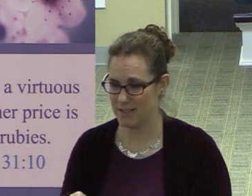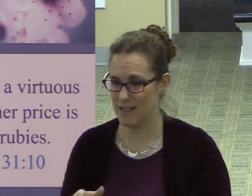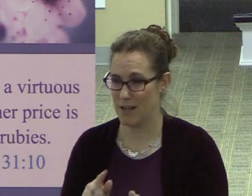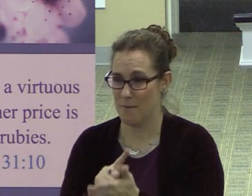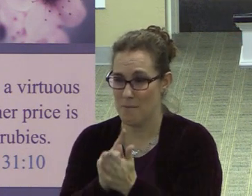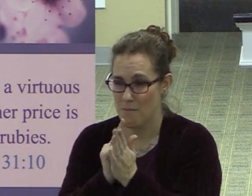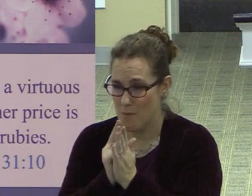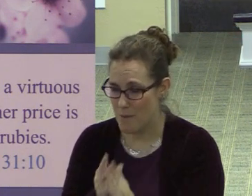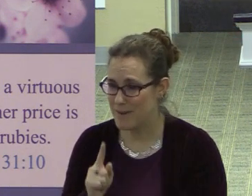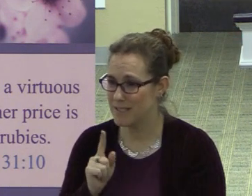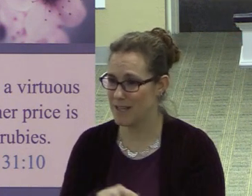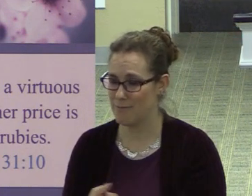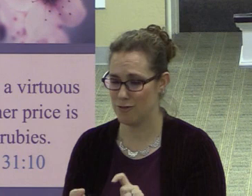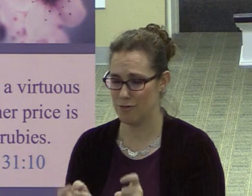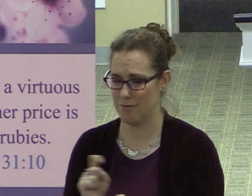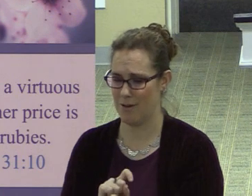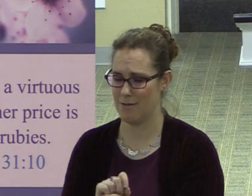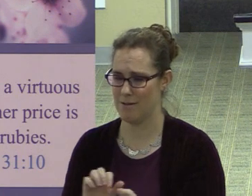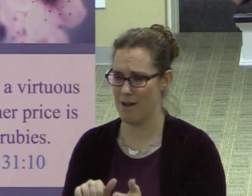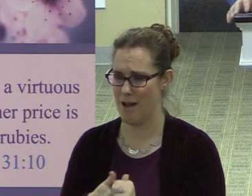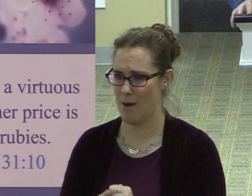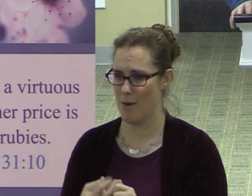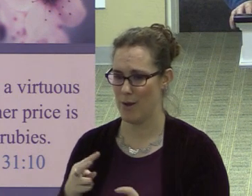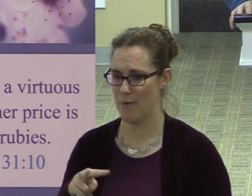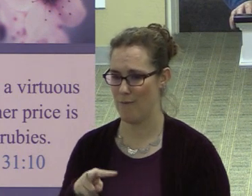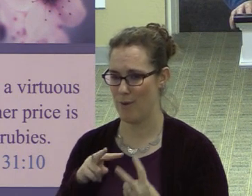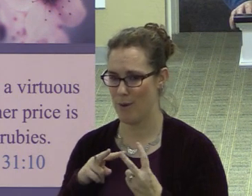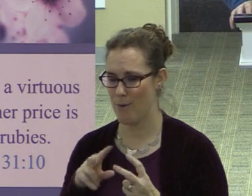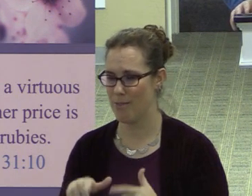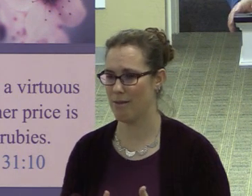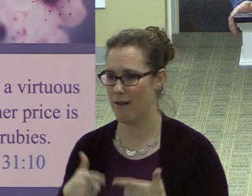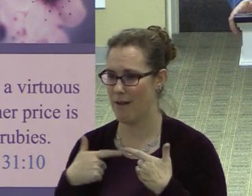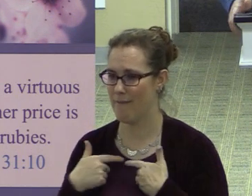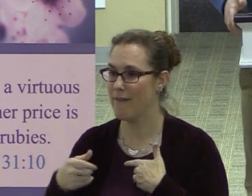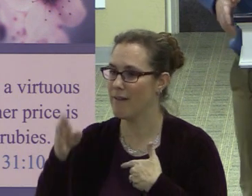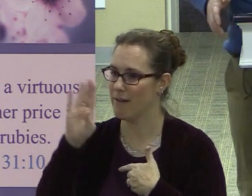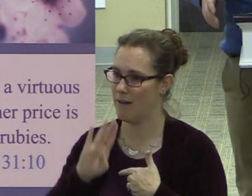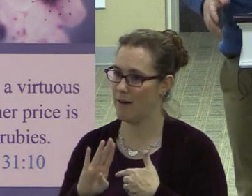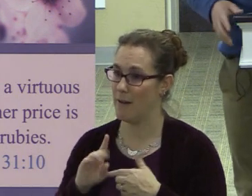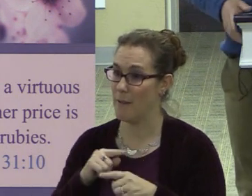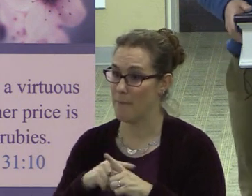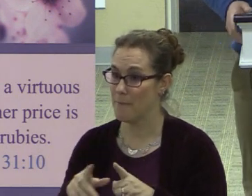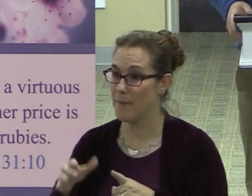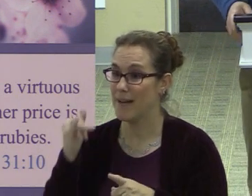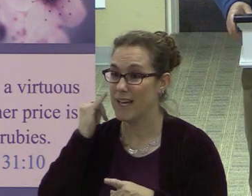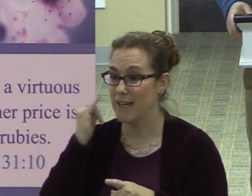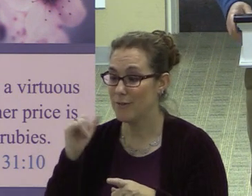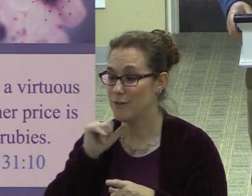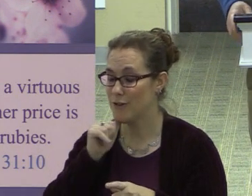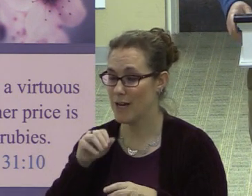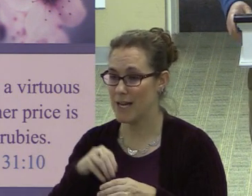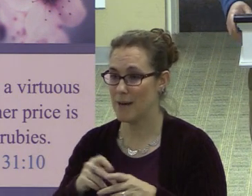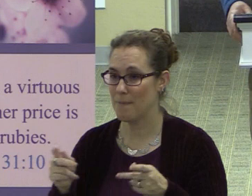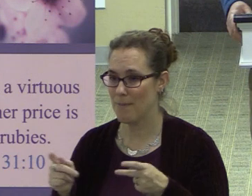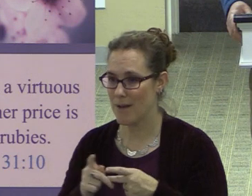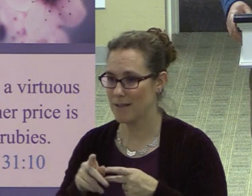time change how you view life and how you view God. But if you're not in a Belzaphon,